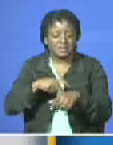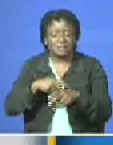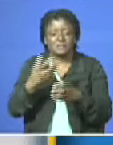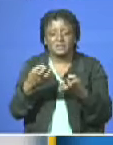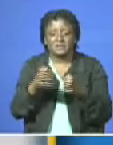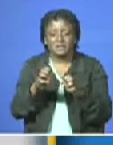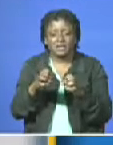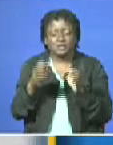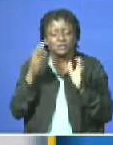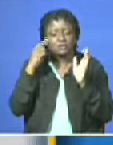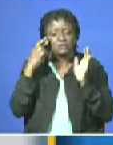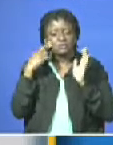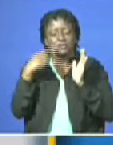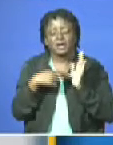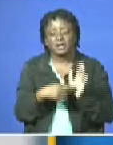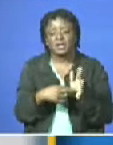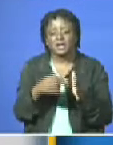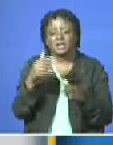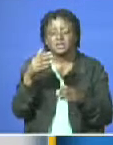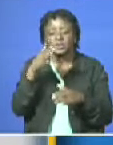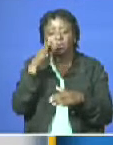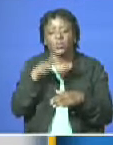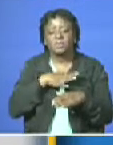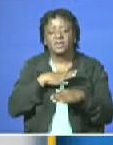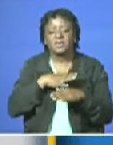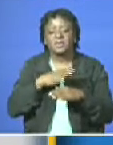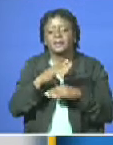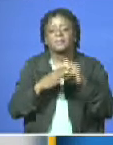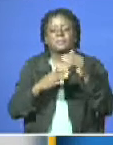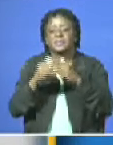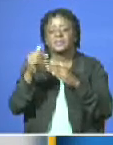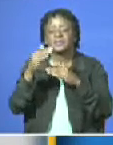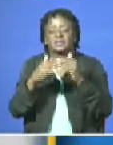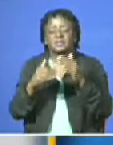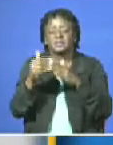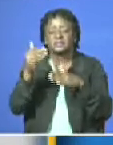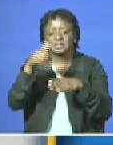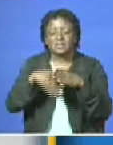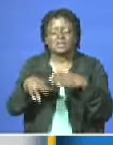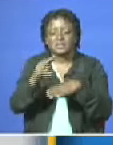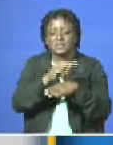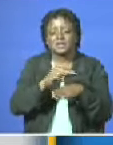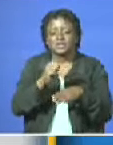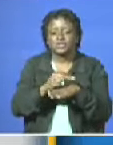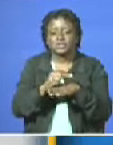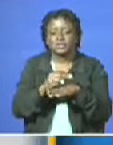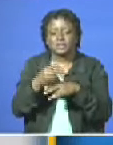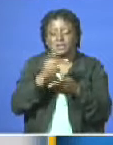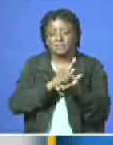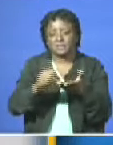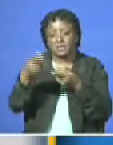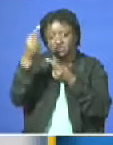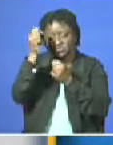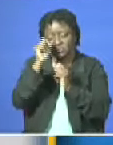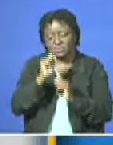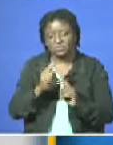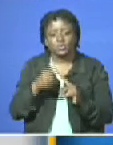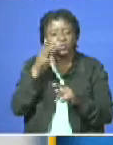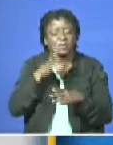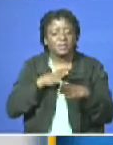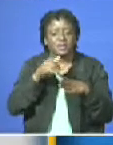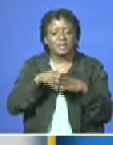visionary builders of the nation who elevate character, class, and courage. The organization will pay tribute to women in industries such